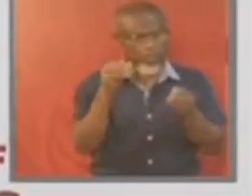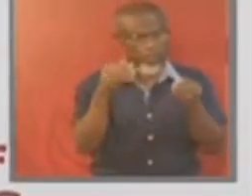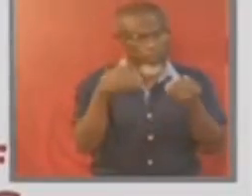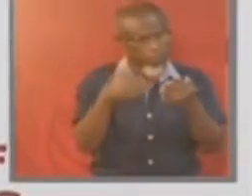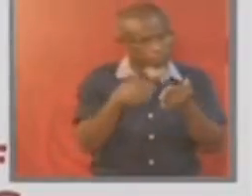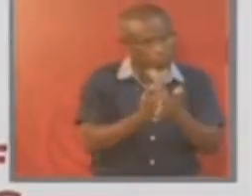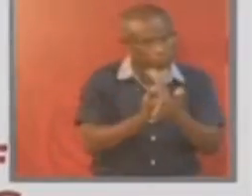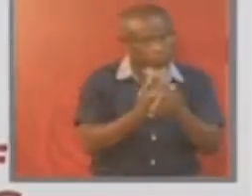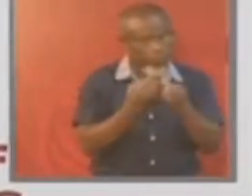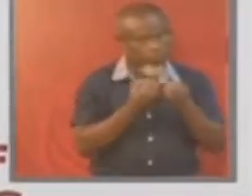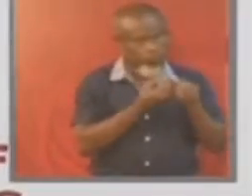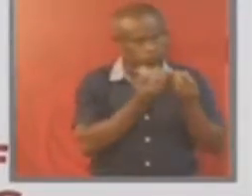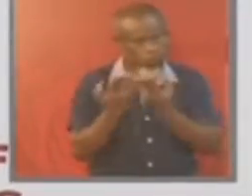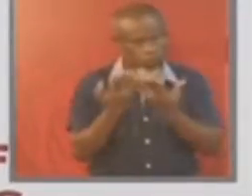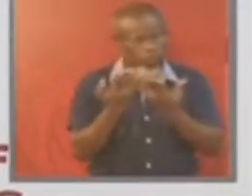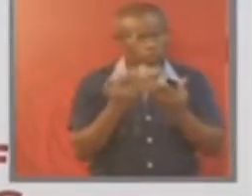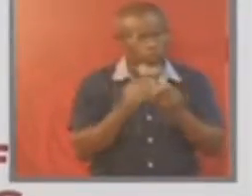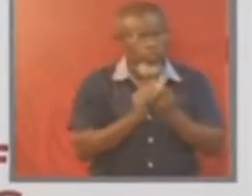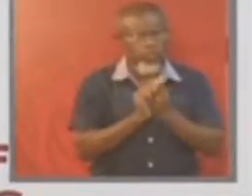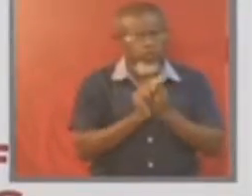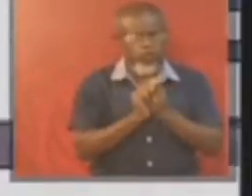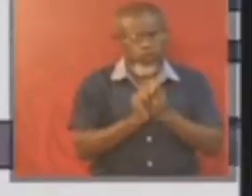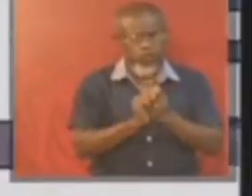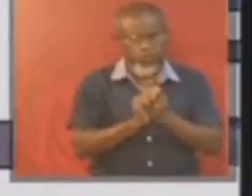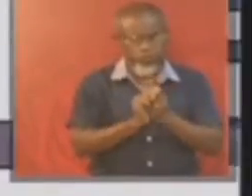the North Central Regional Health Authority.